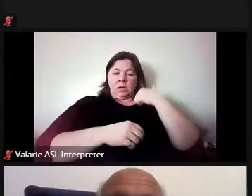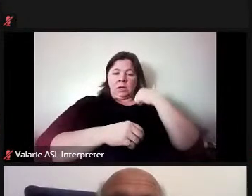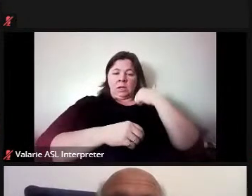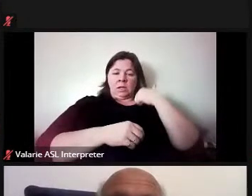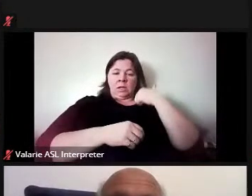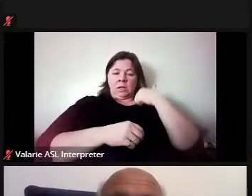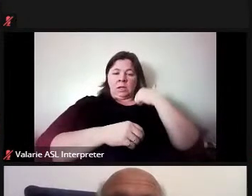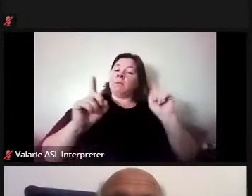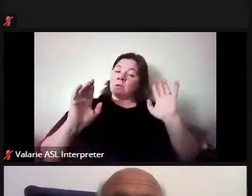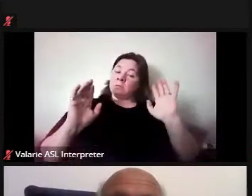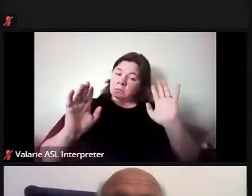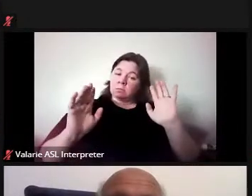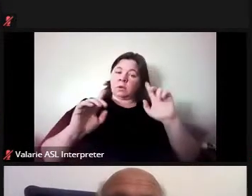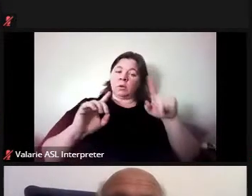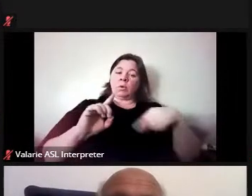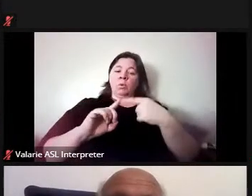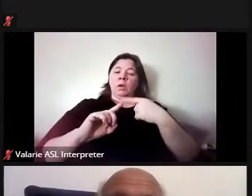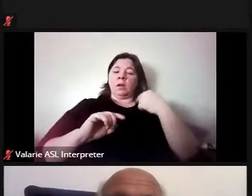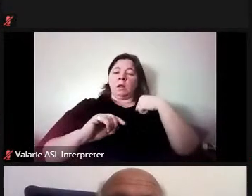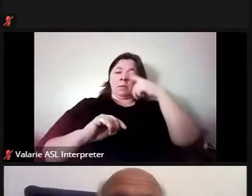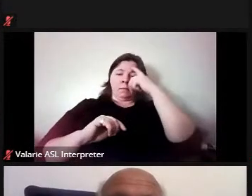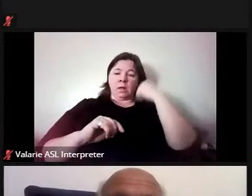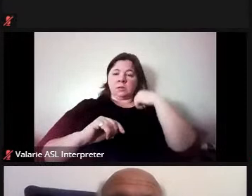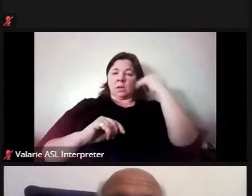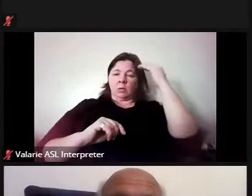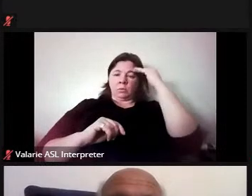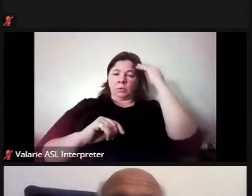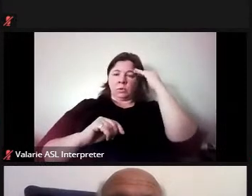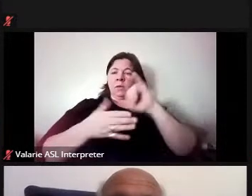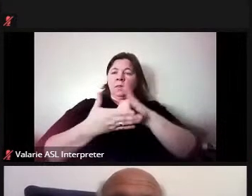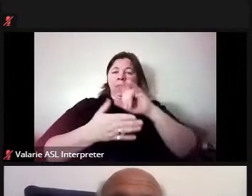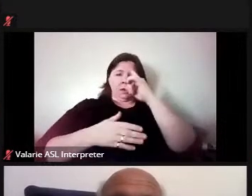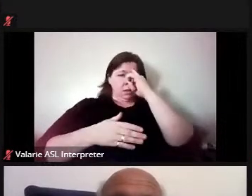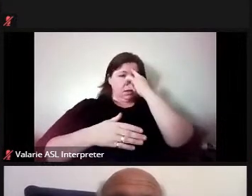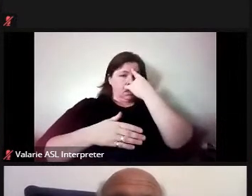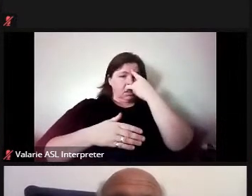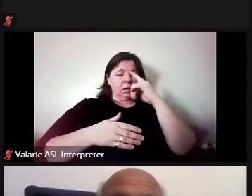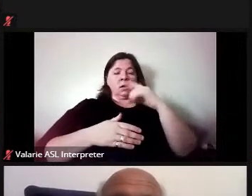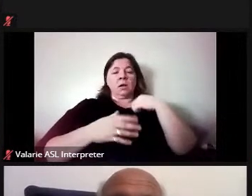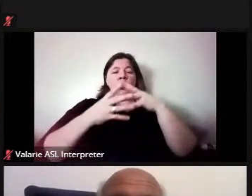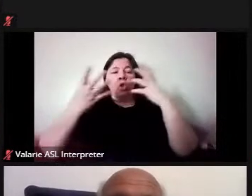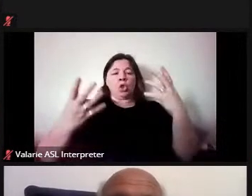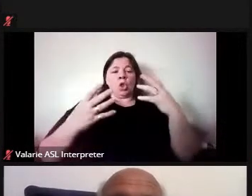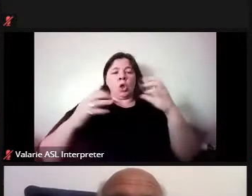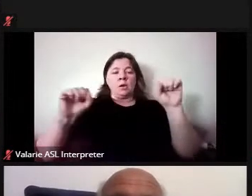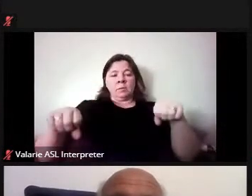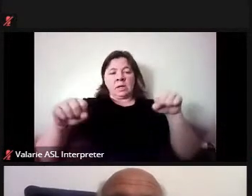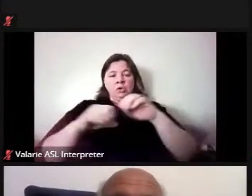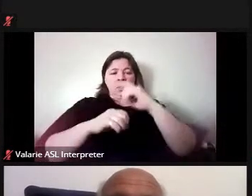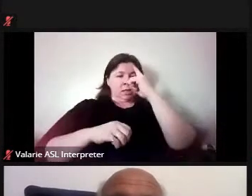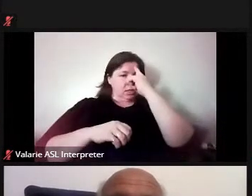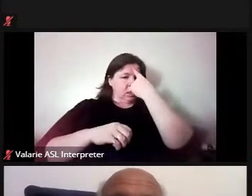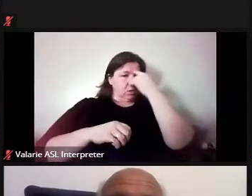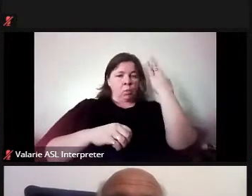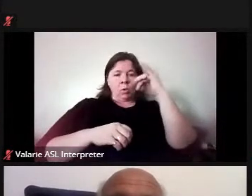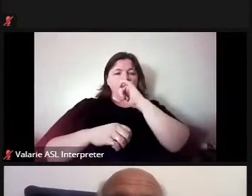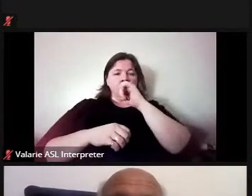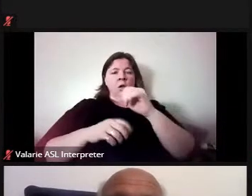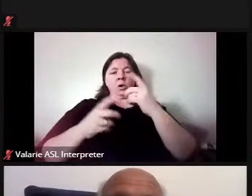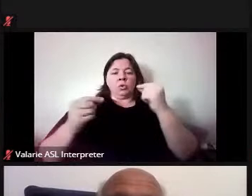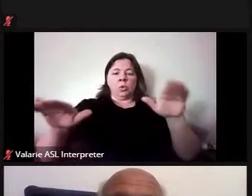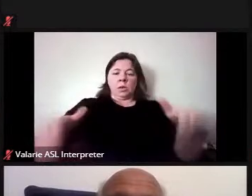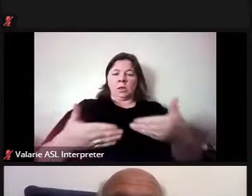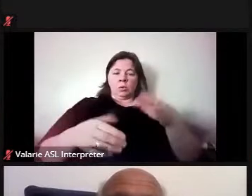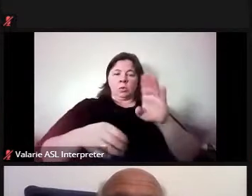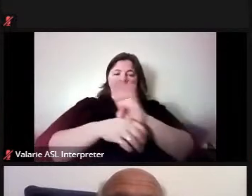But ultimately, because I was knowing that India, there's a lot of potential in India, and why not to introduce